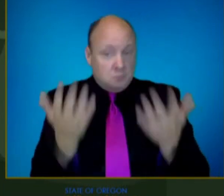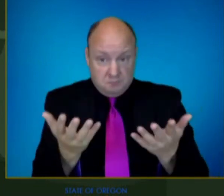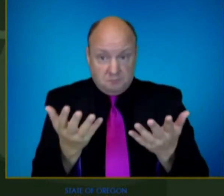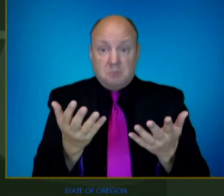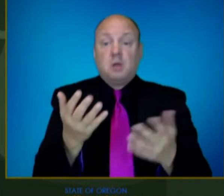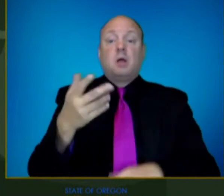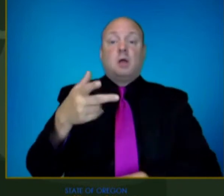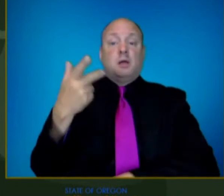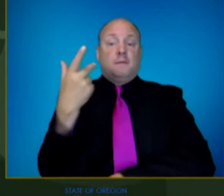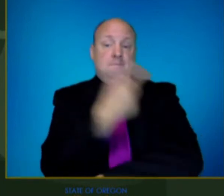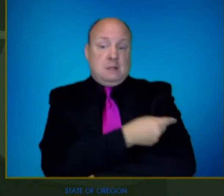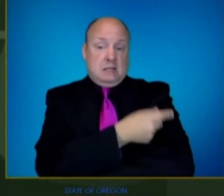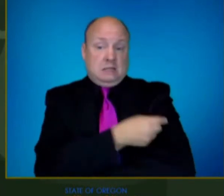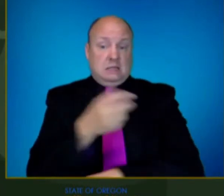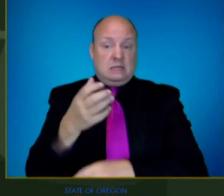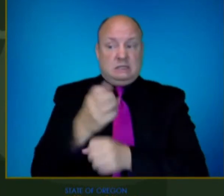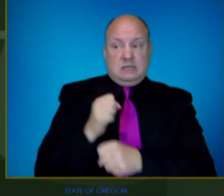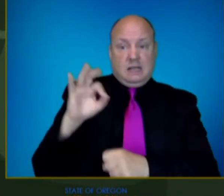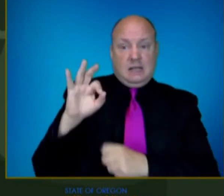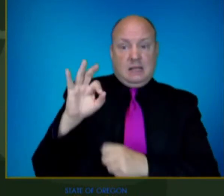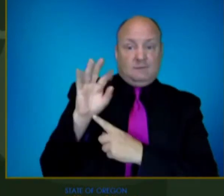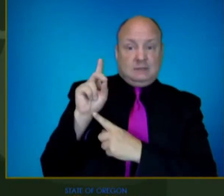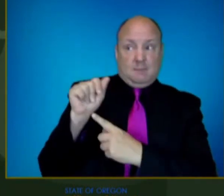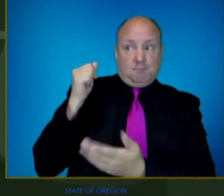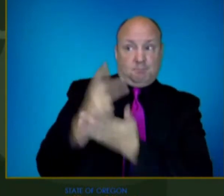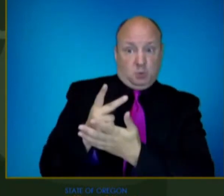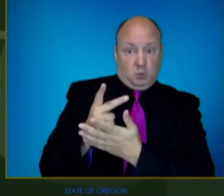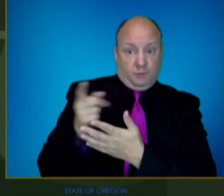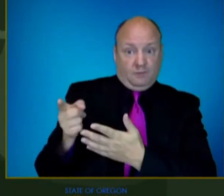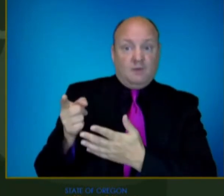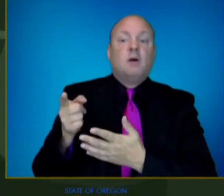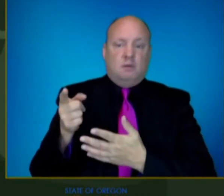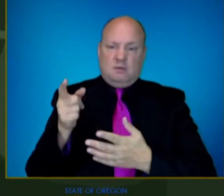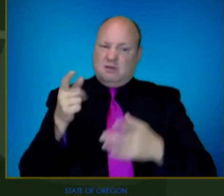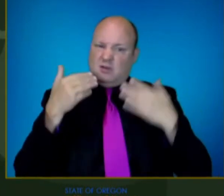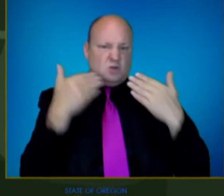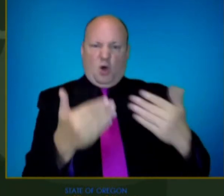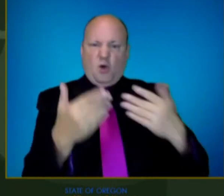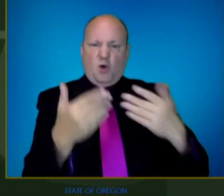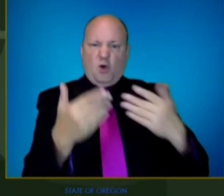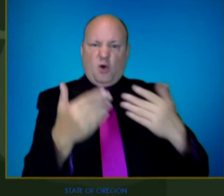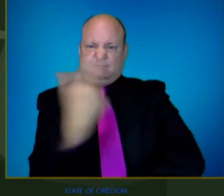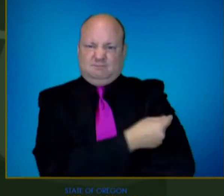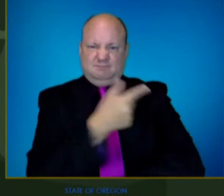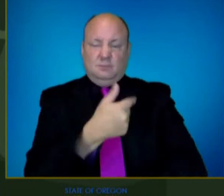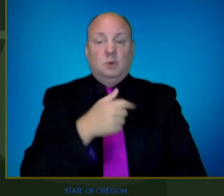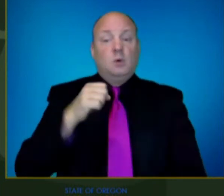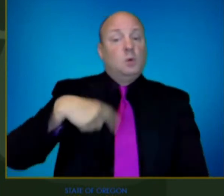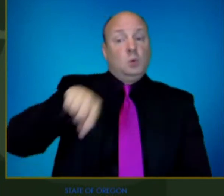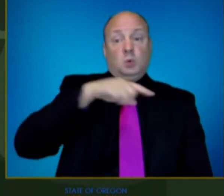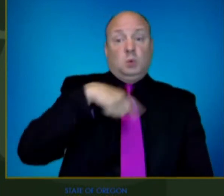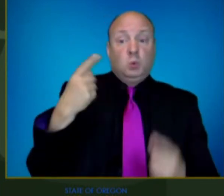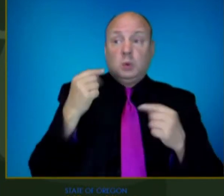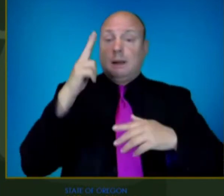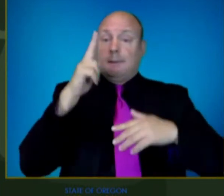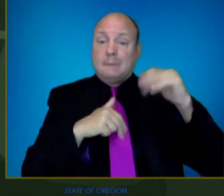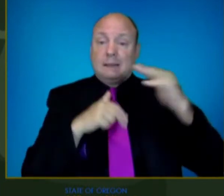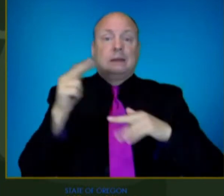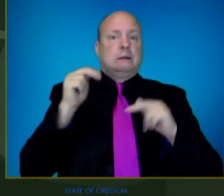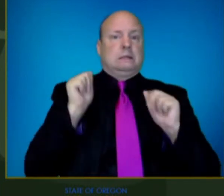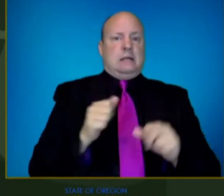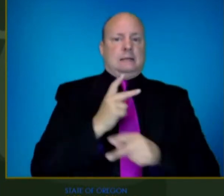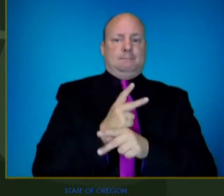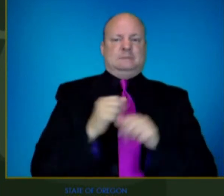This action will ensure our state government workplaces are safe for employees and the Oregonians we serve.